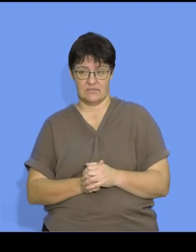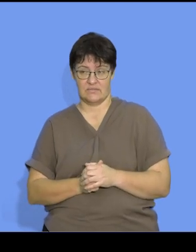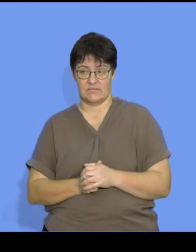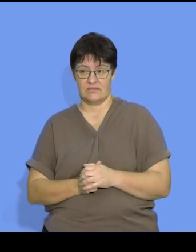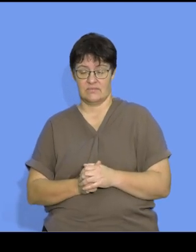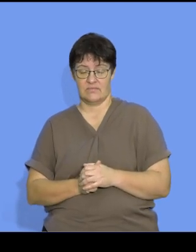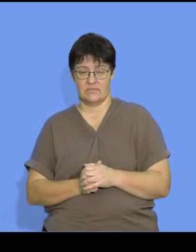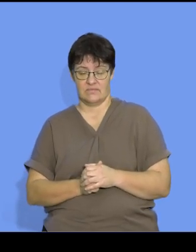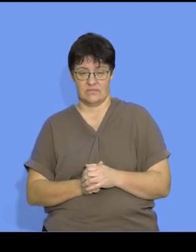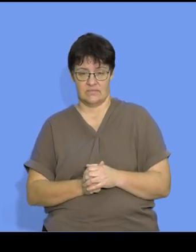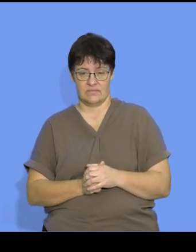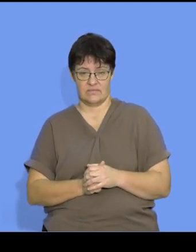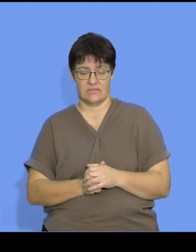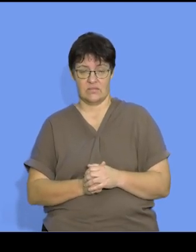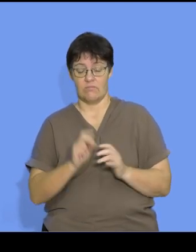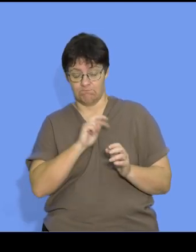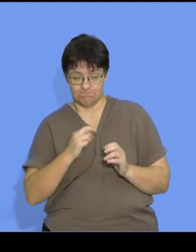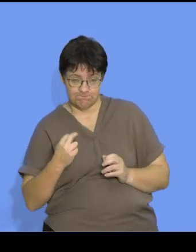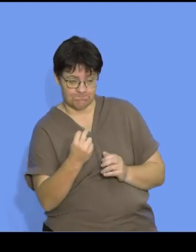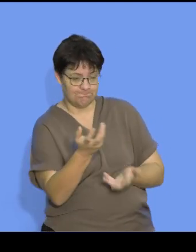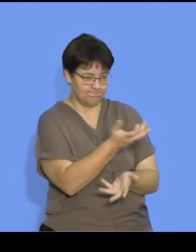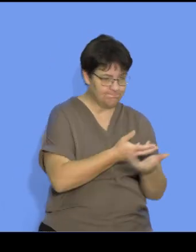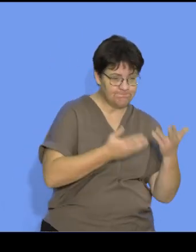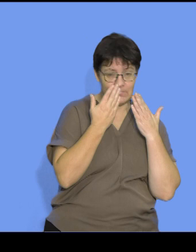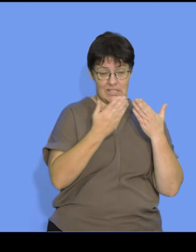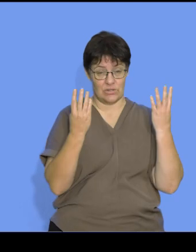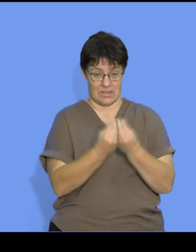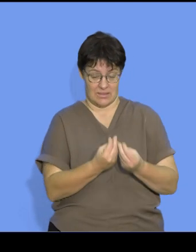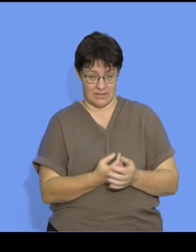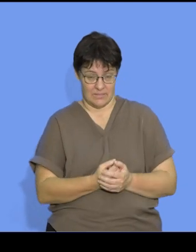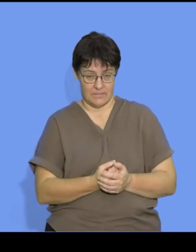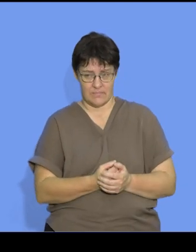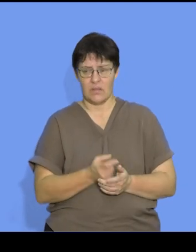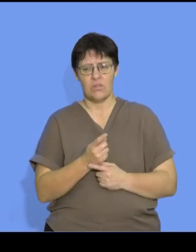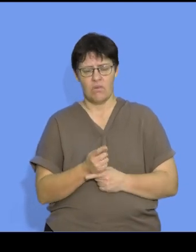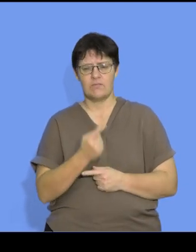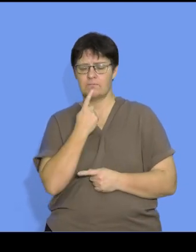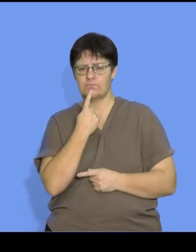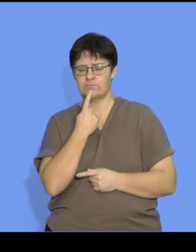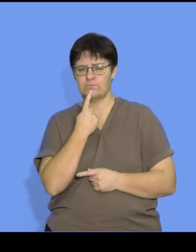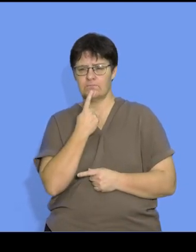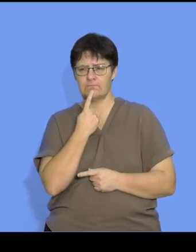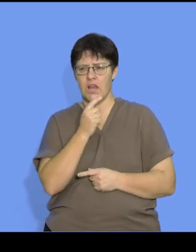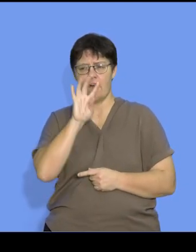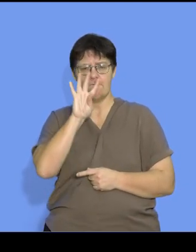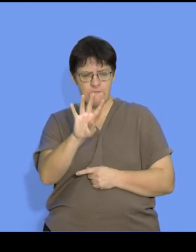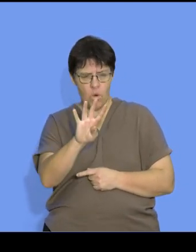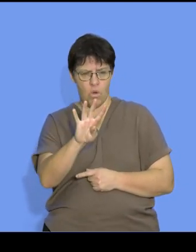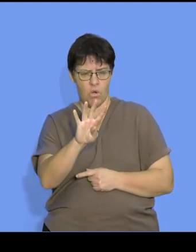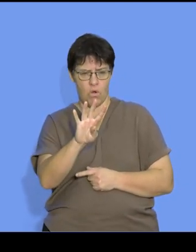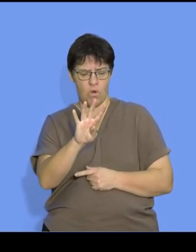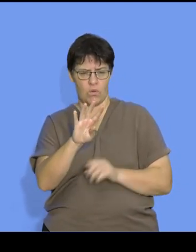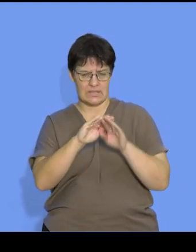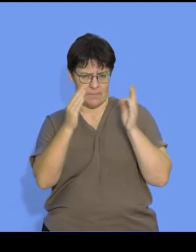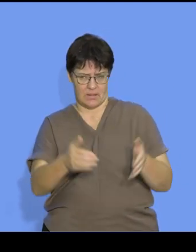seated to study. This question is now asking me if I were to put 4 tables together. So let's draw our